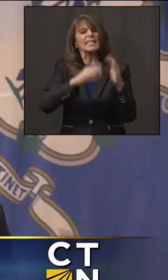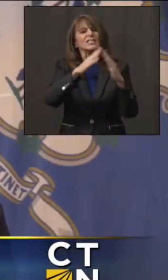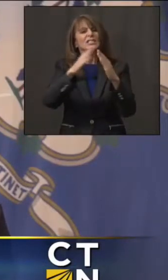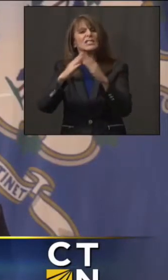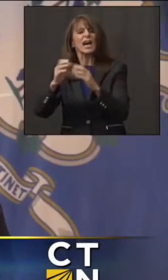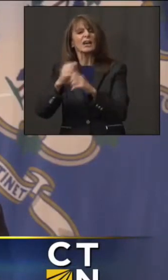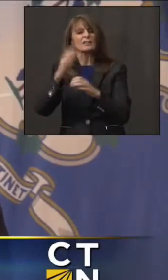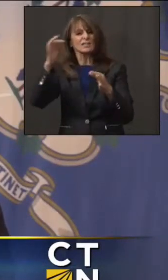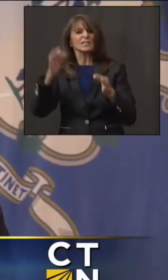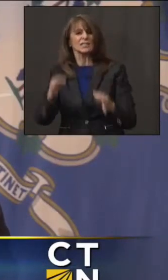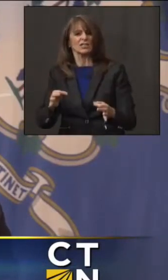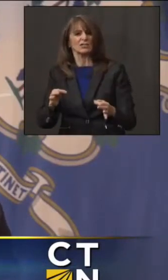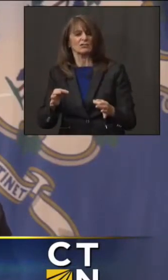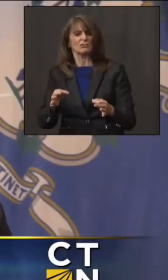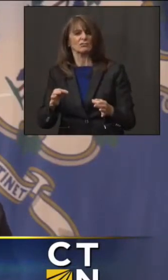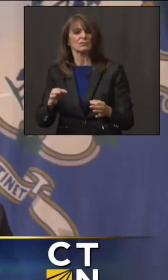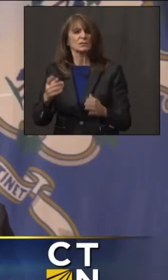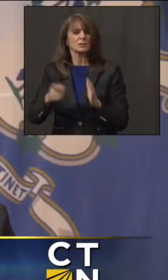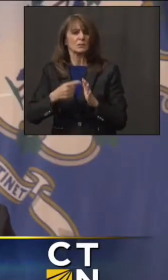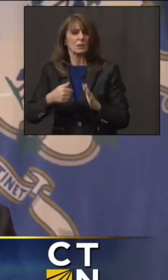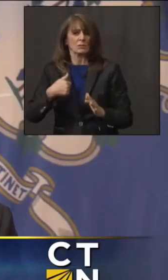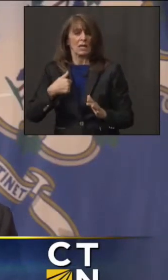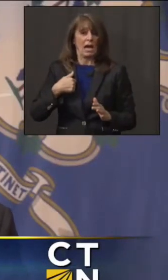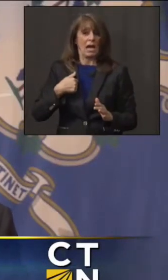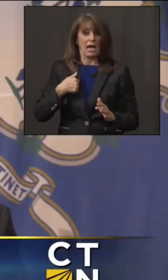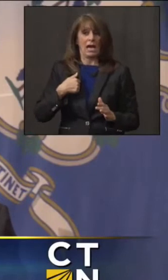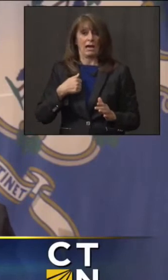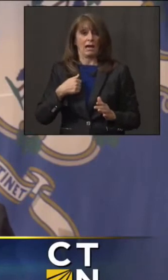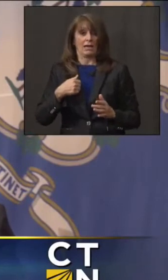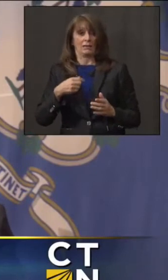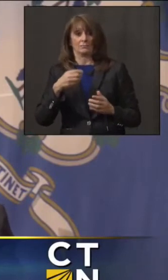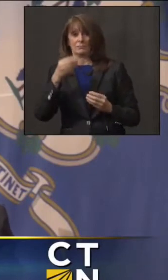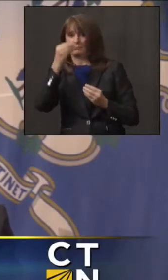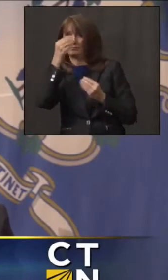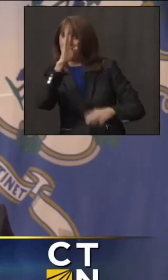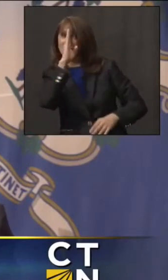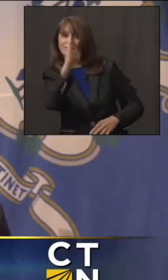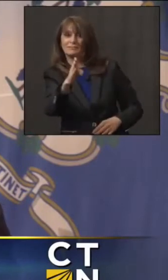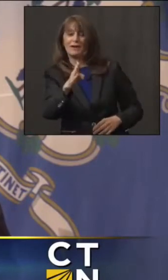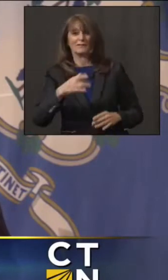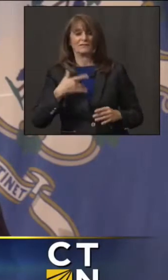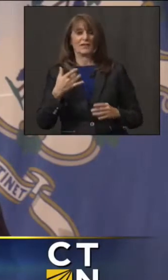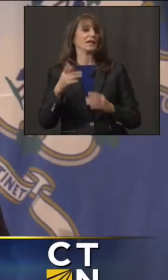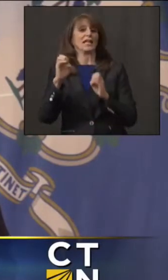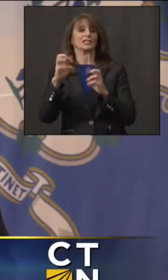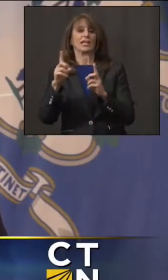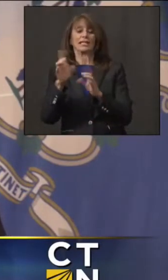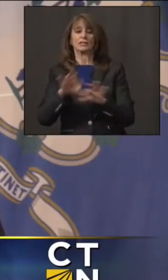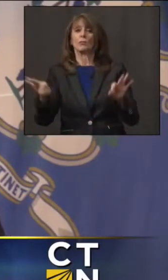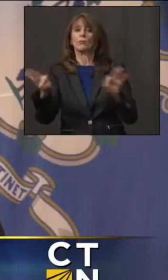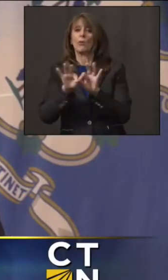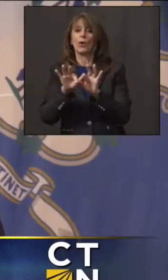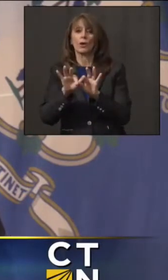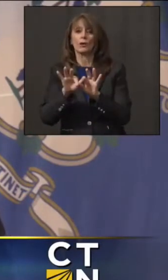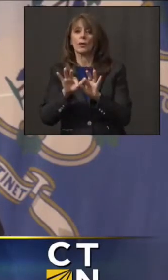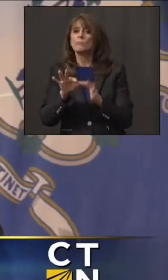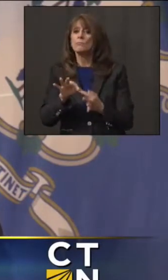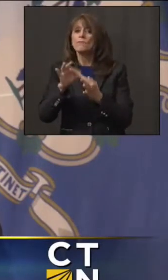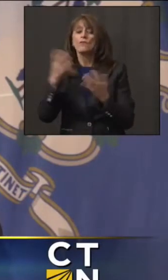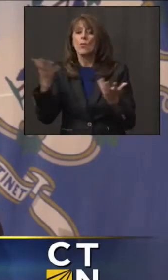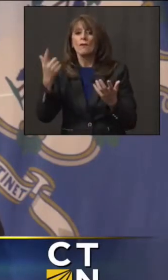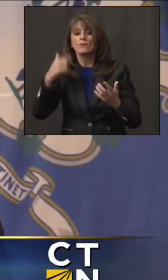I've been a little outspoken on how important I think in-person education is, especially for the youngest grades. So if I